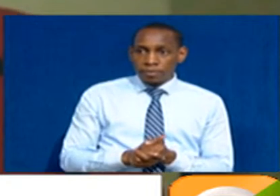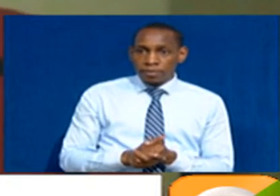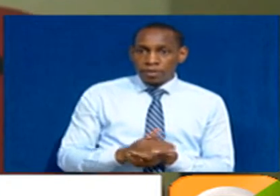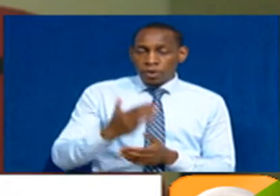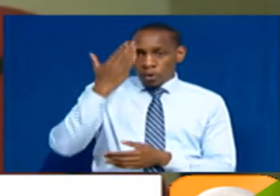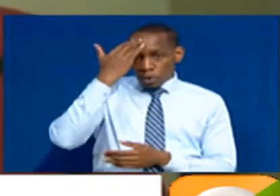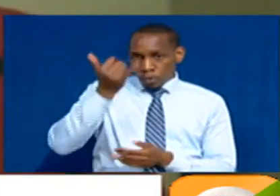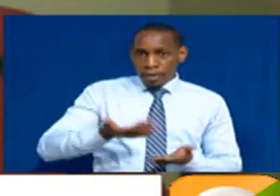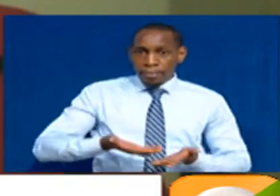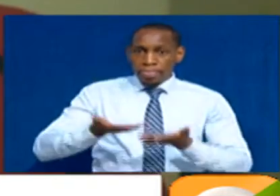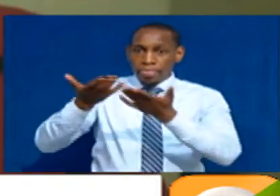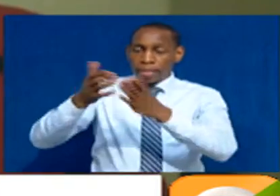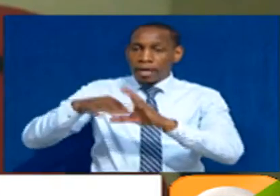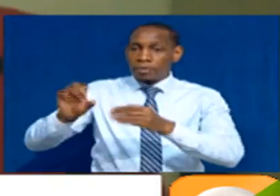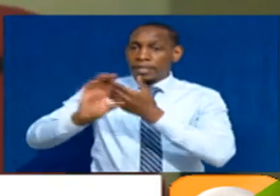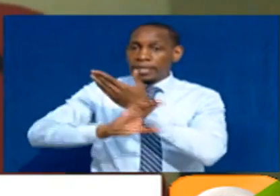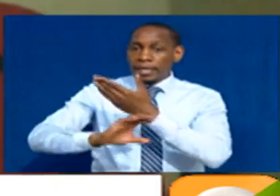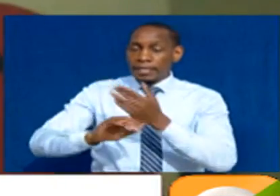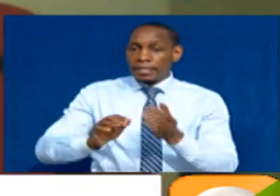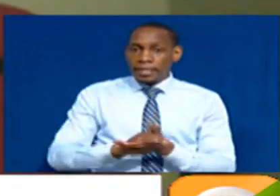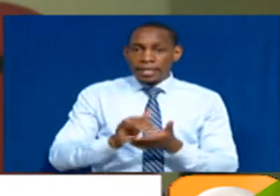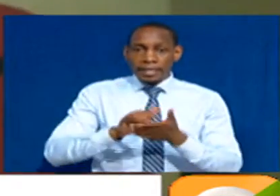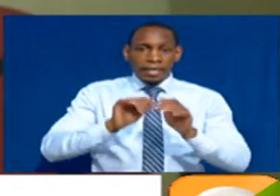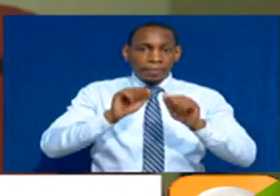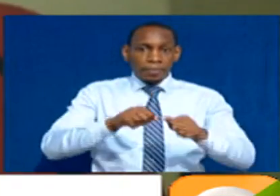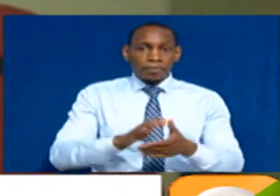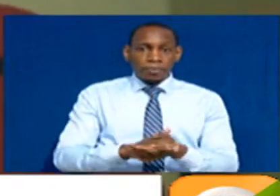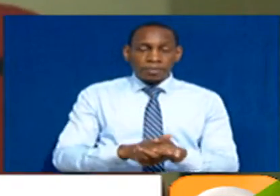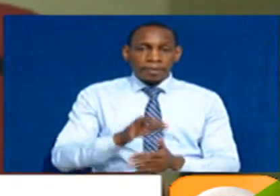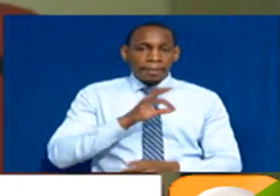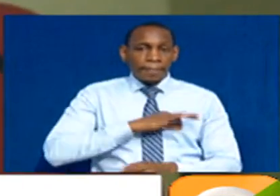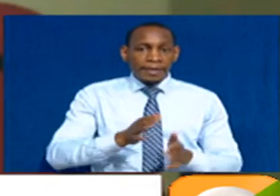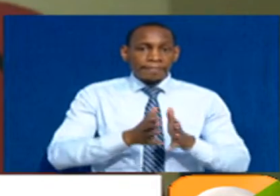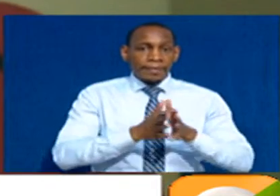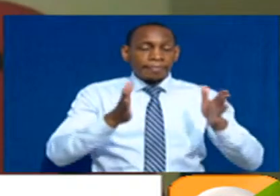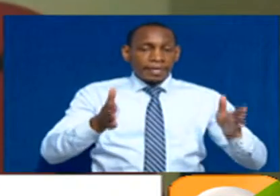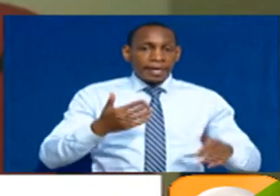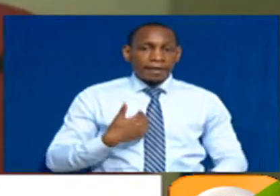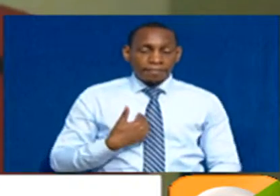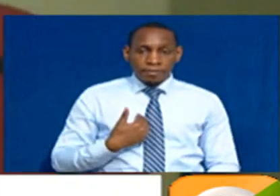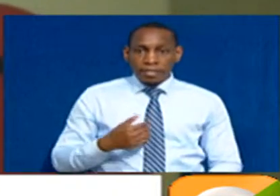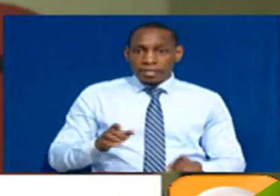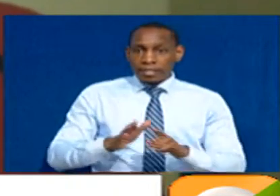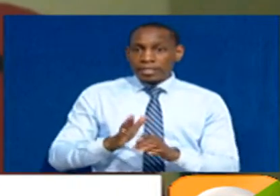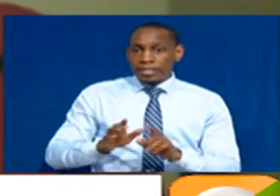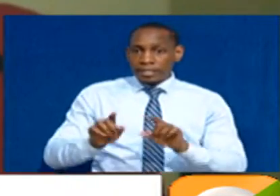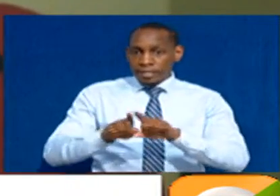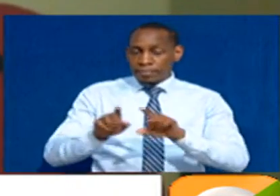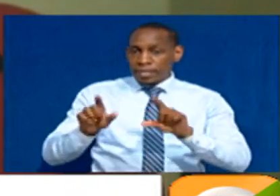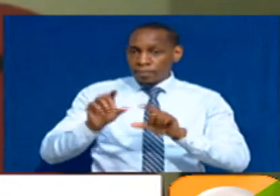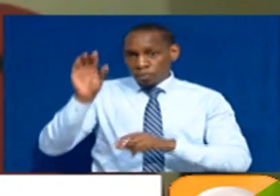why take it away from this country where it could be of utmost benefit? And that's why I said, for me,